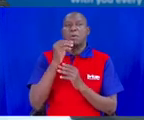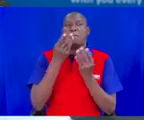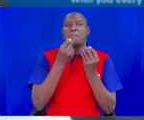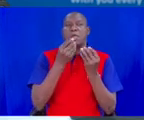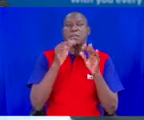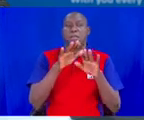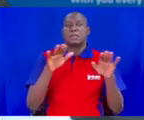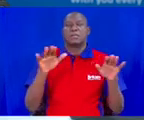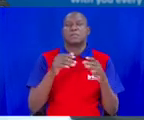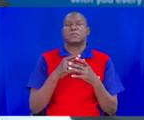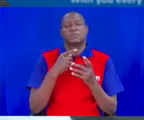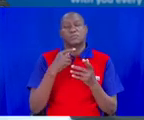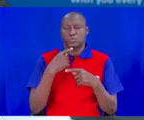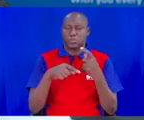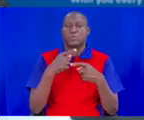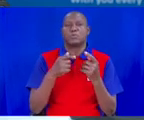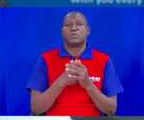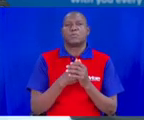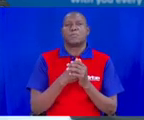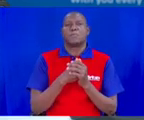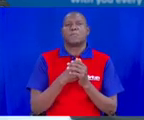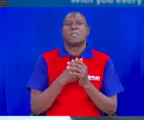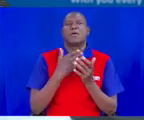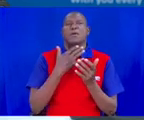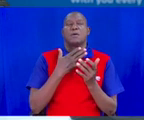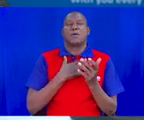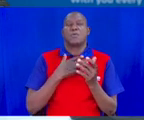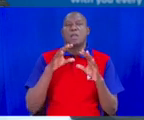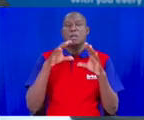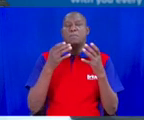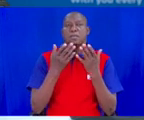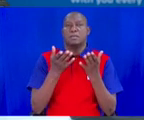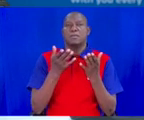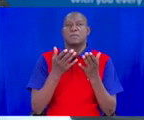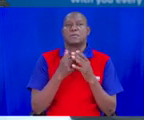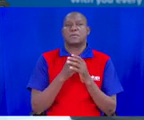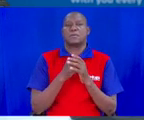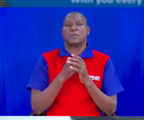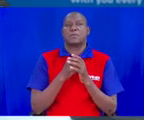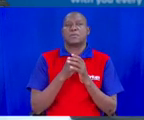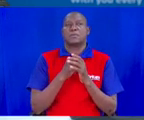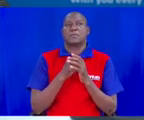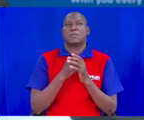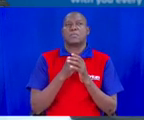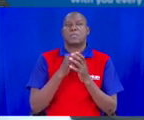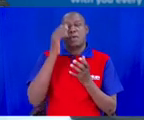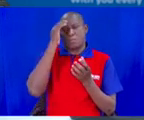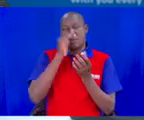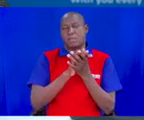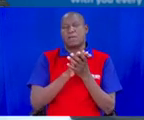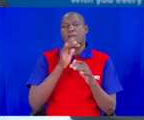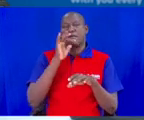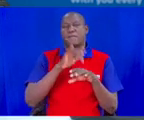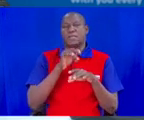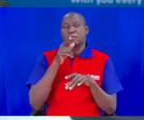Thank you, Paul. Okay. Continue. Okay, as a company, I believe the pandemic has affected you in some ways, as